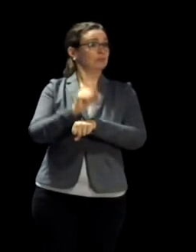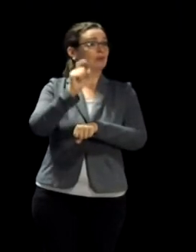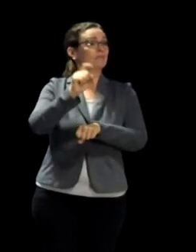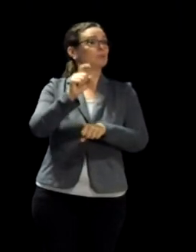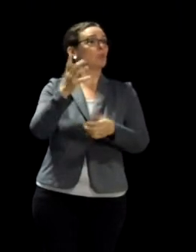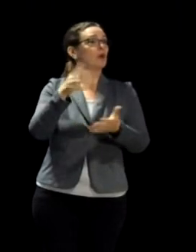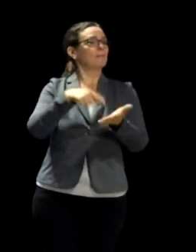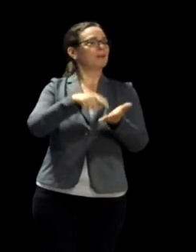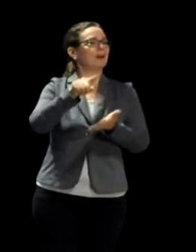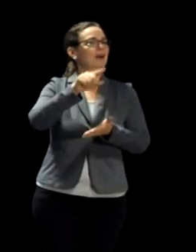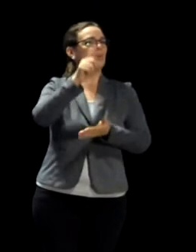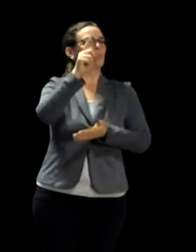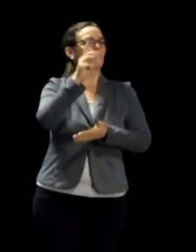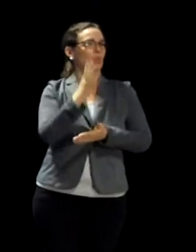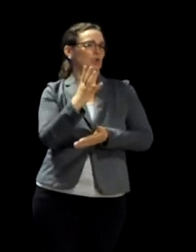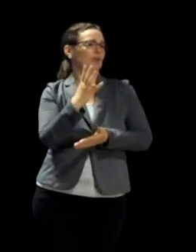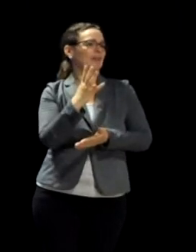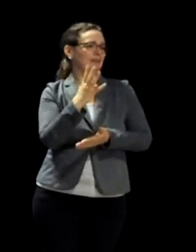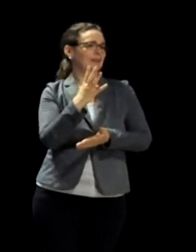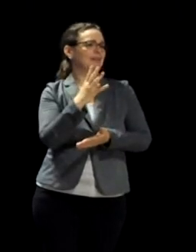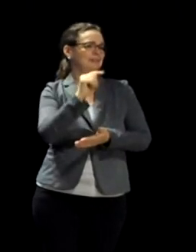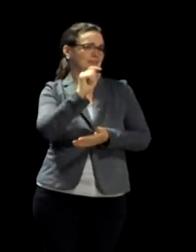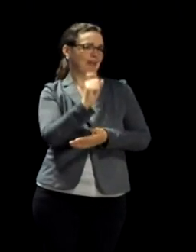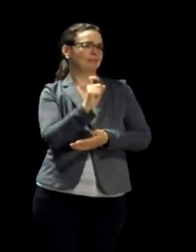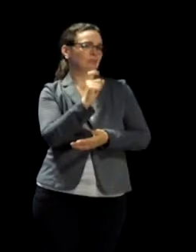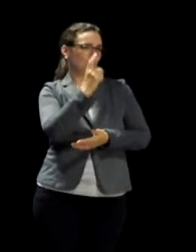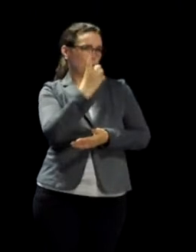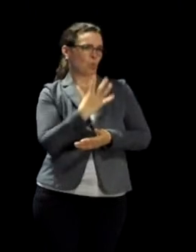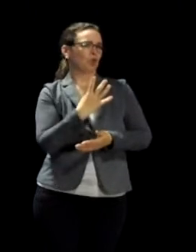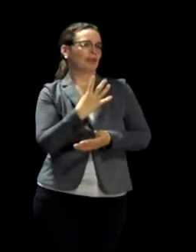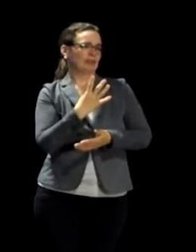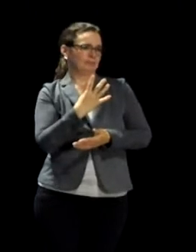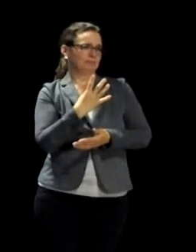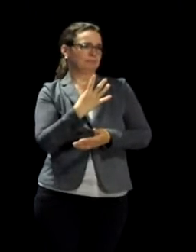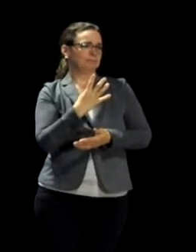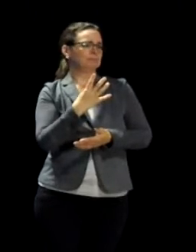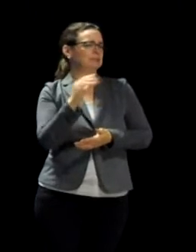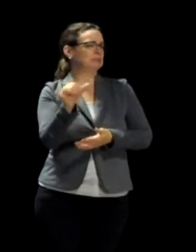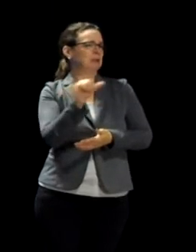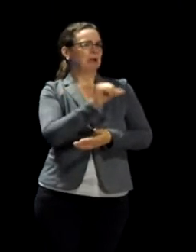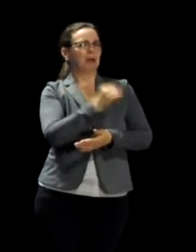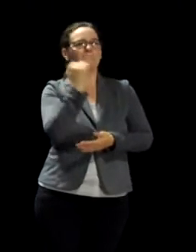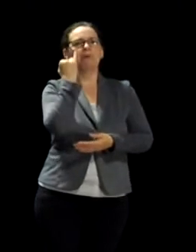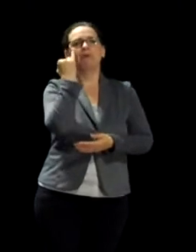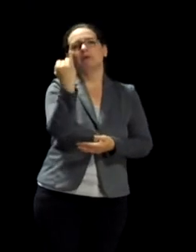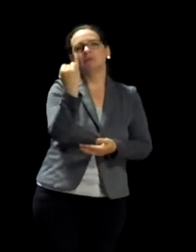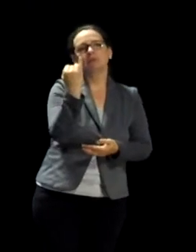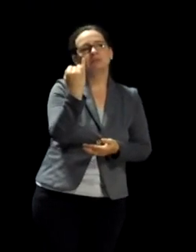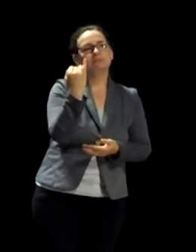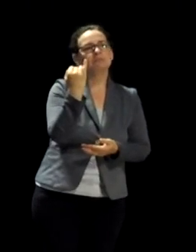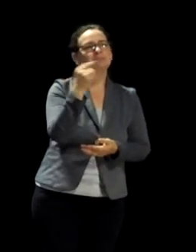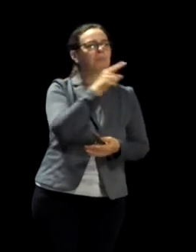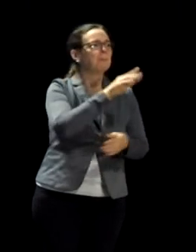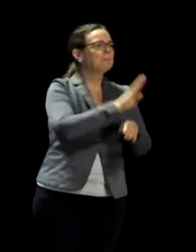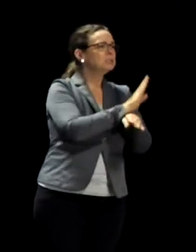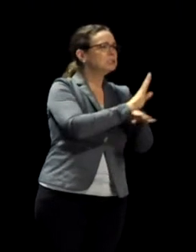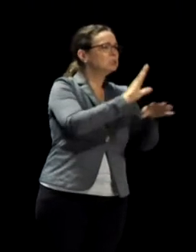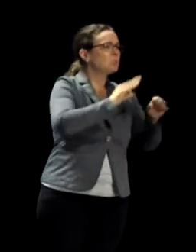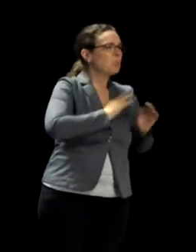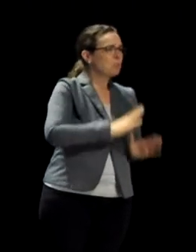income. So sales tax, you make estimated payments, and then you have actuals,